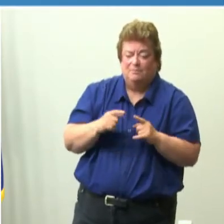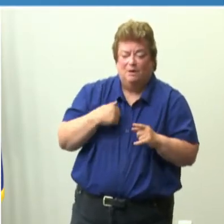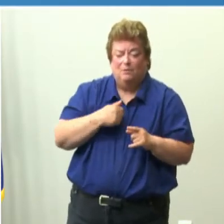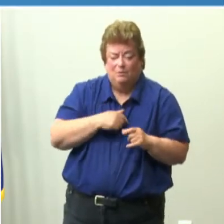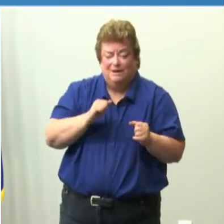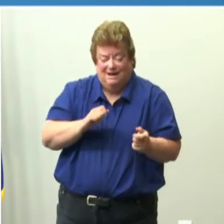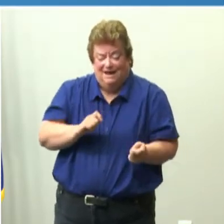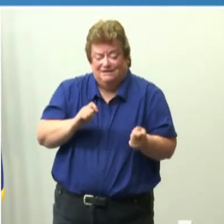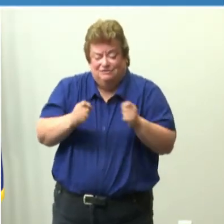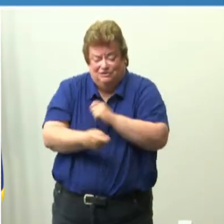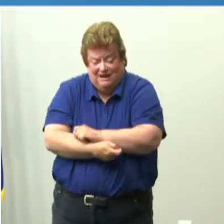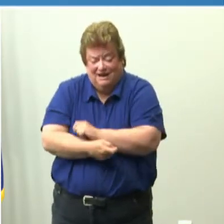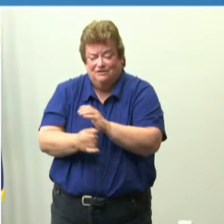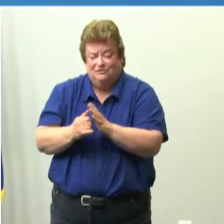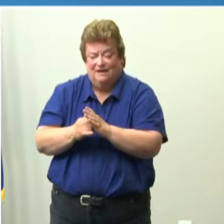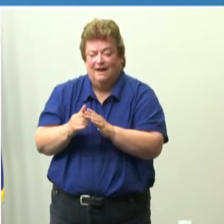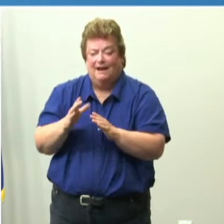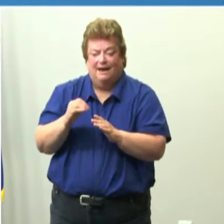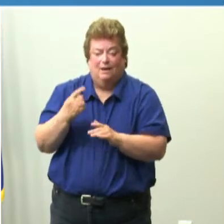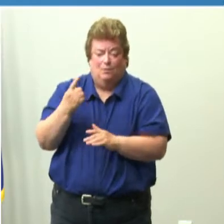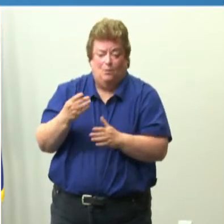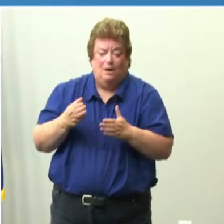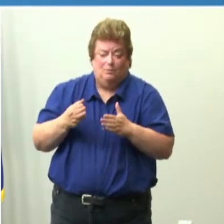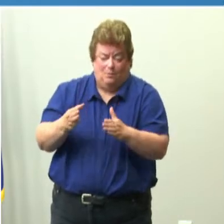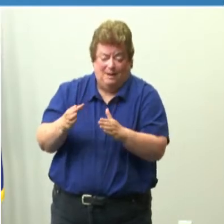and vaccination is one of those keys.